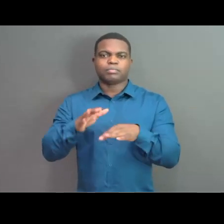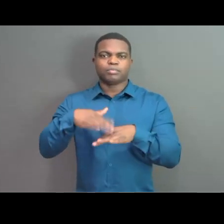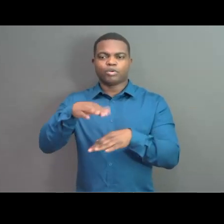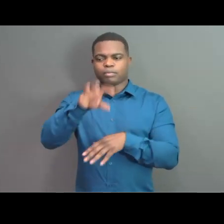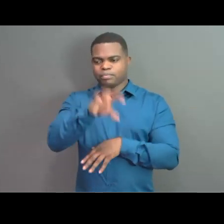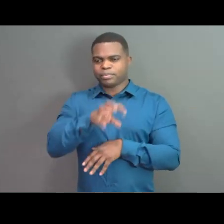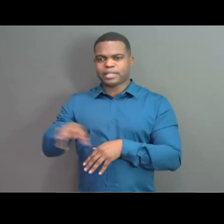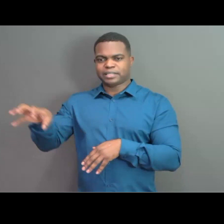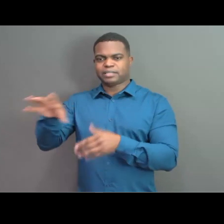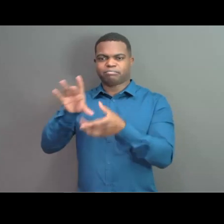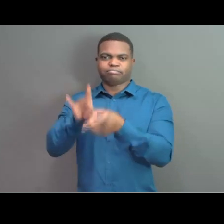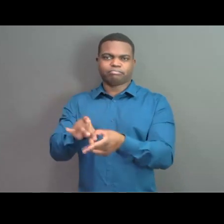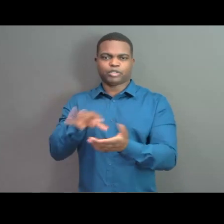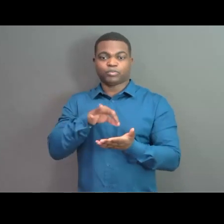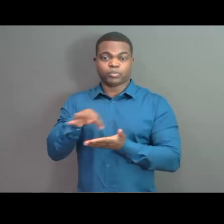internet and so on. And